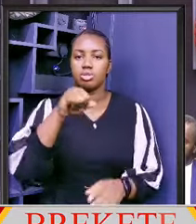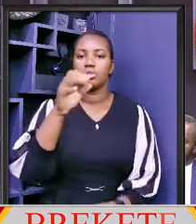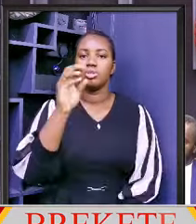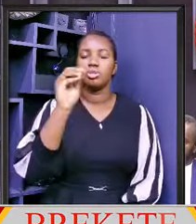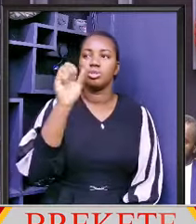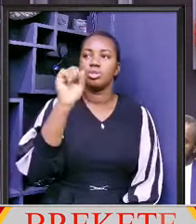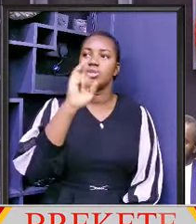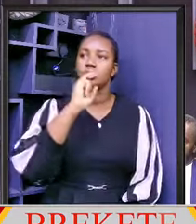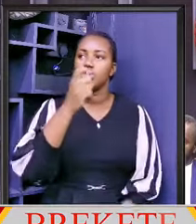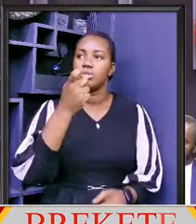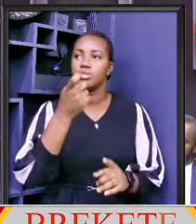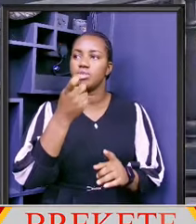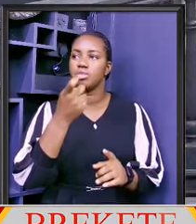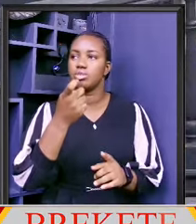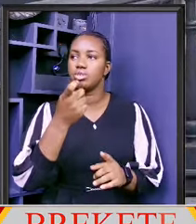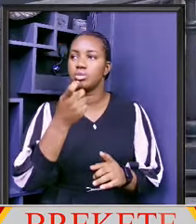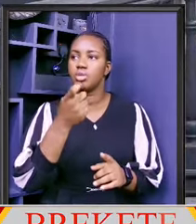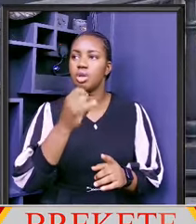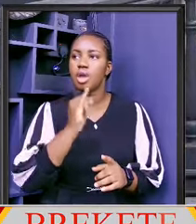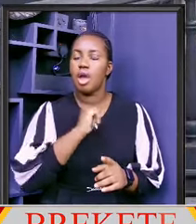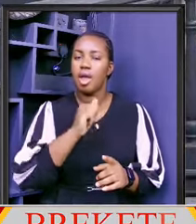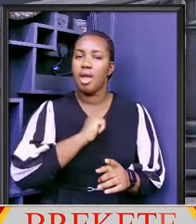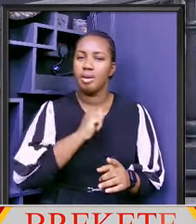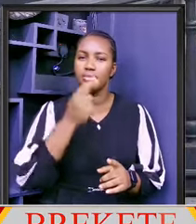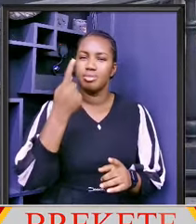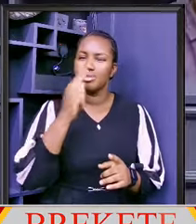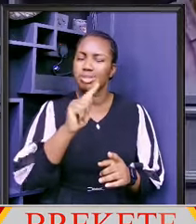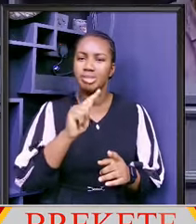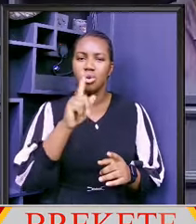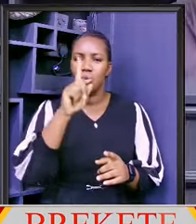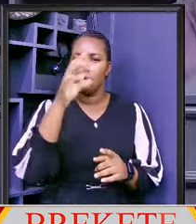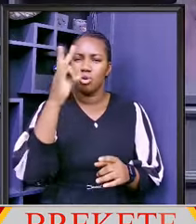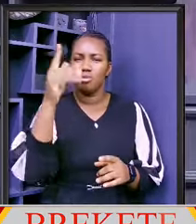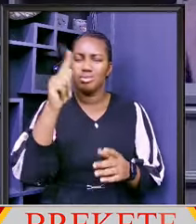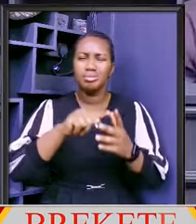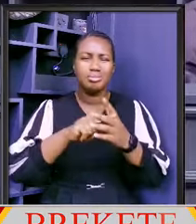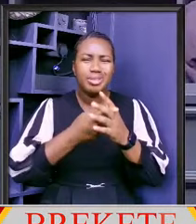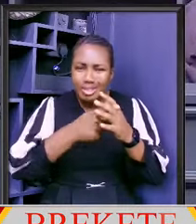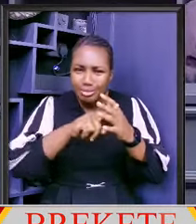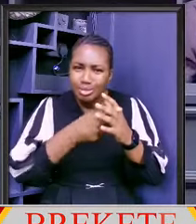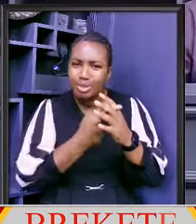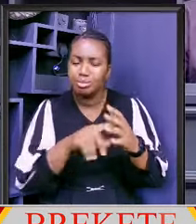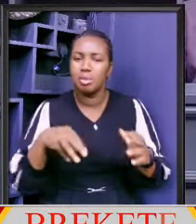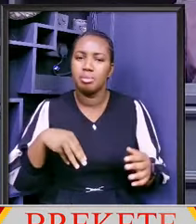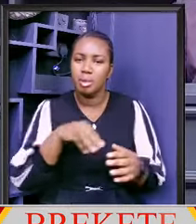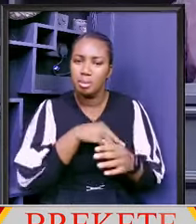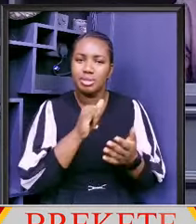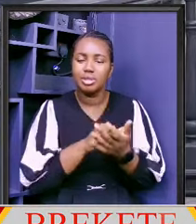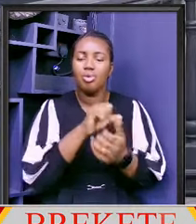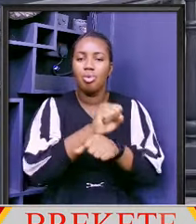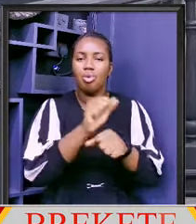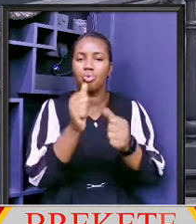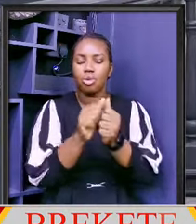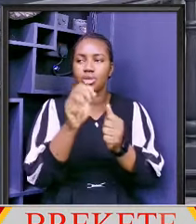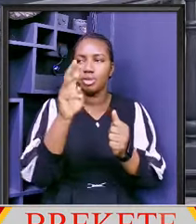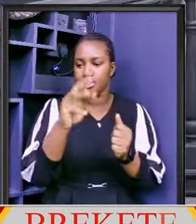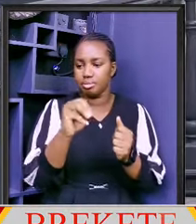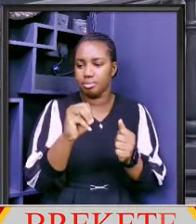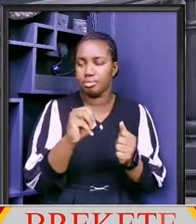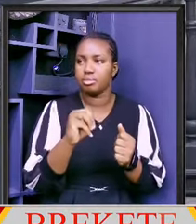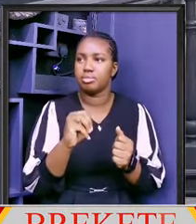we I'm financial member, a pioneer member, I want among the amalgamated member that working with them.